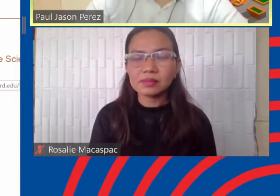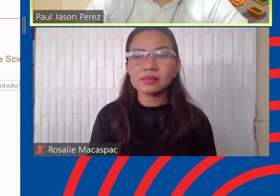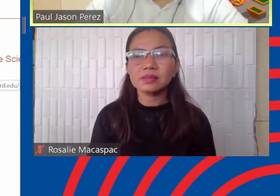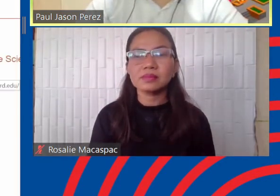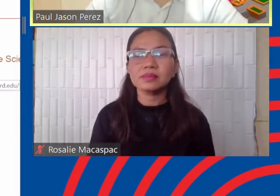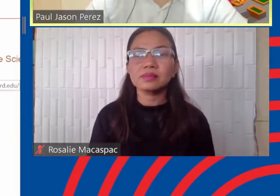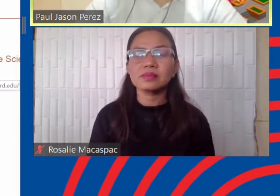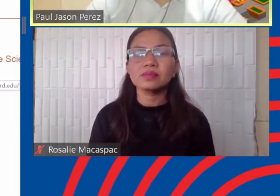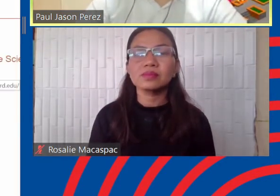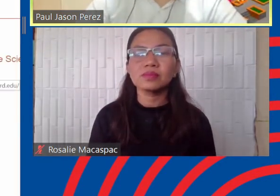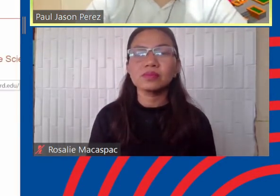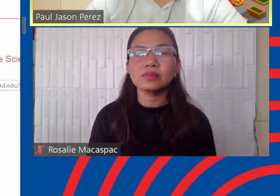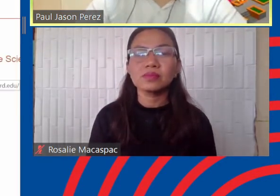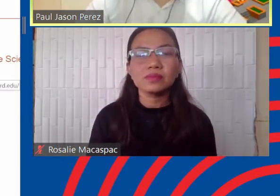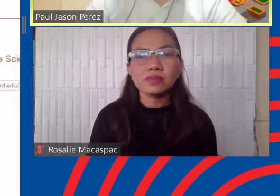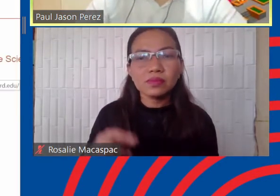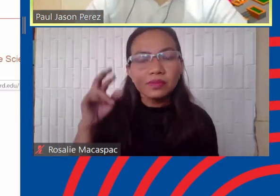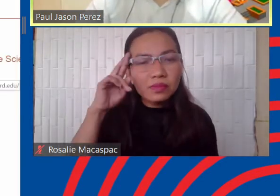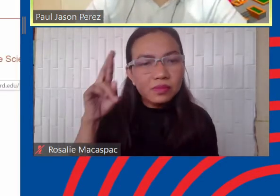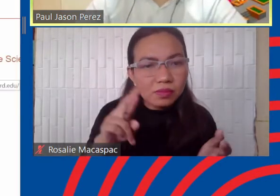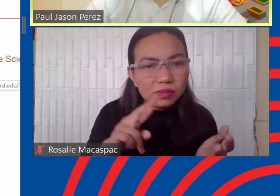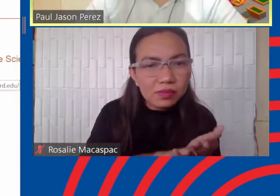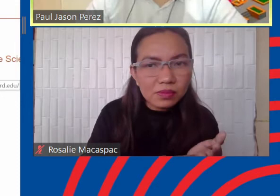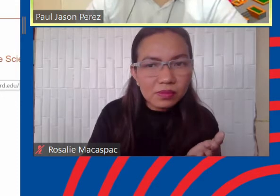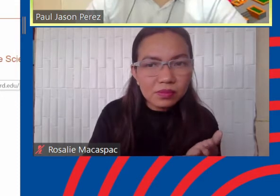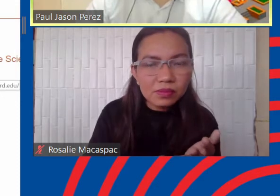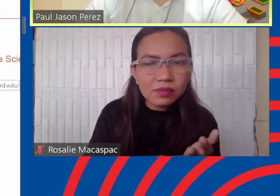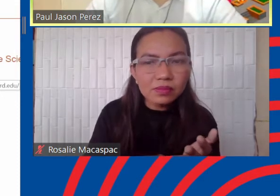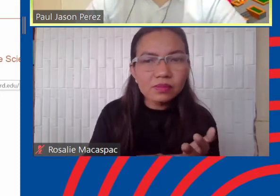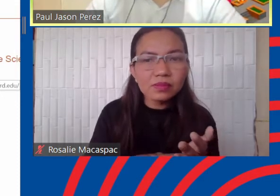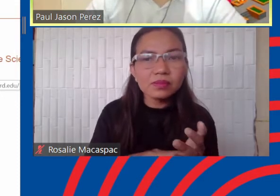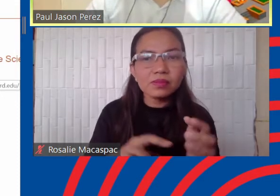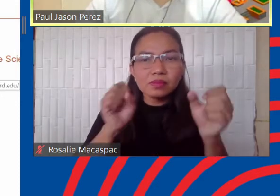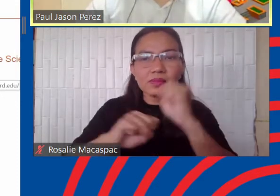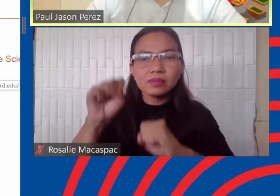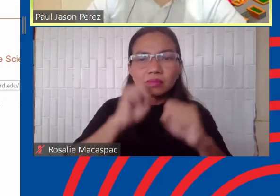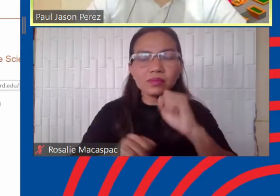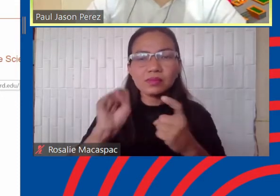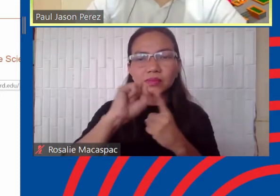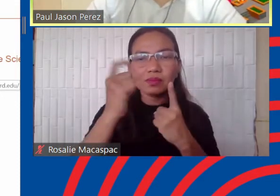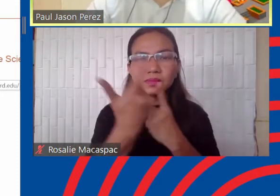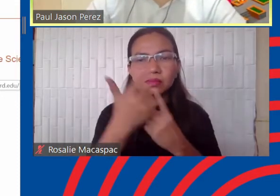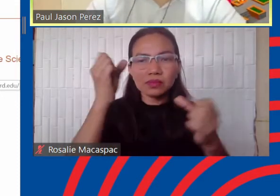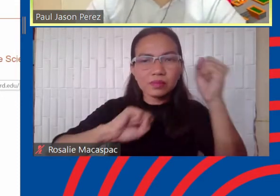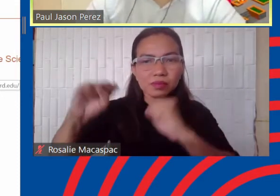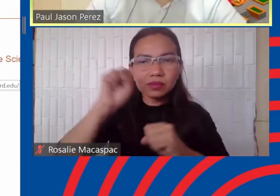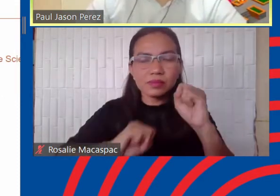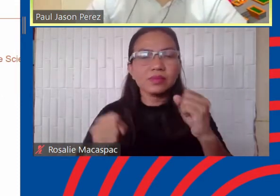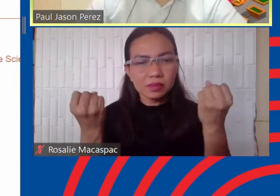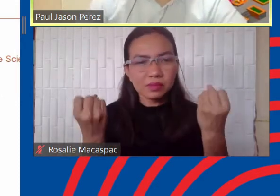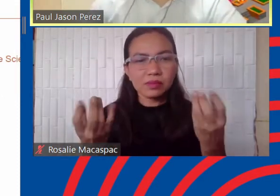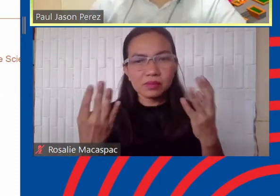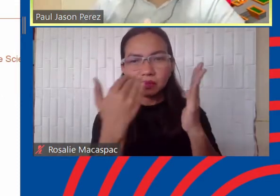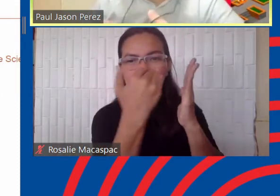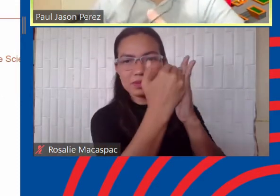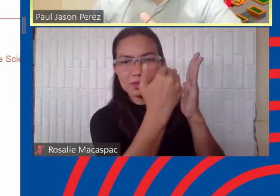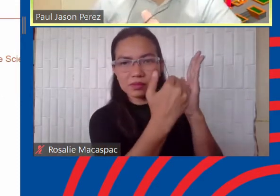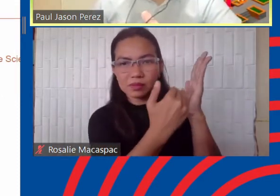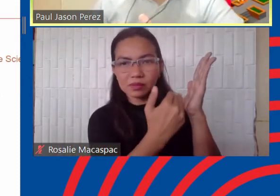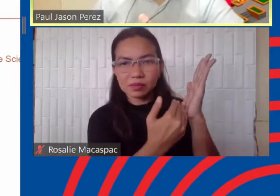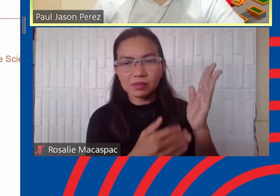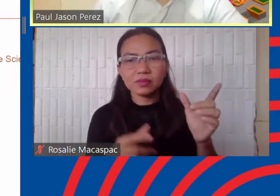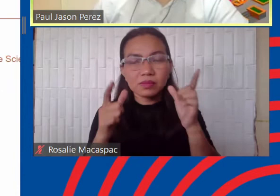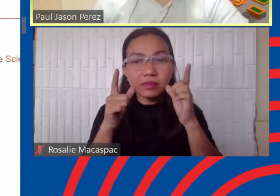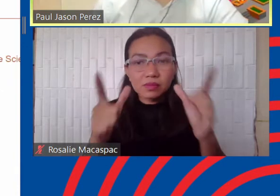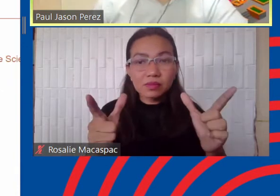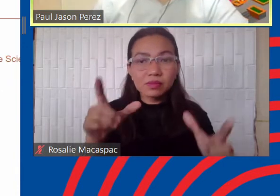agricultural sciences, law, mathematical sciences, social sciences, napakarami. Ayun, so if you're looking for